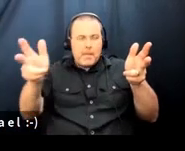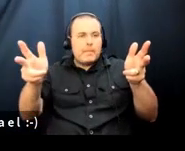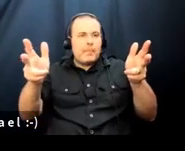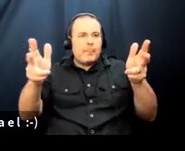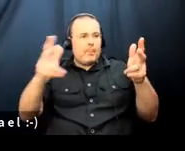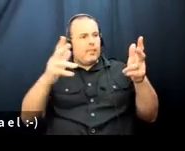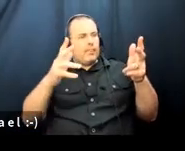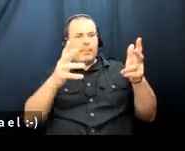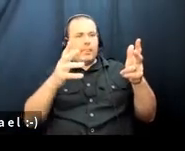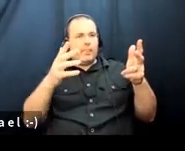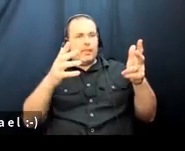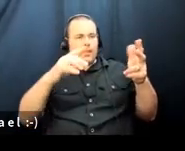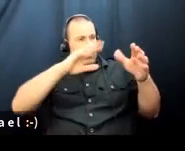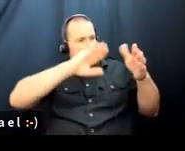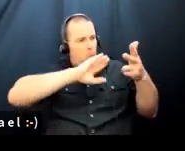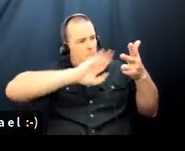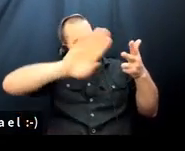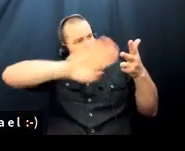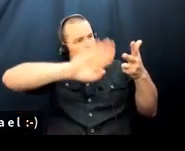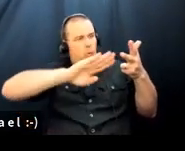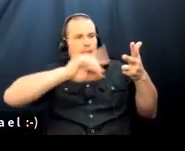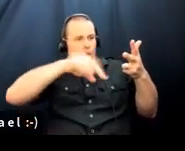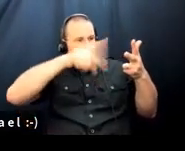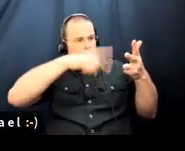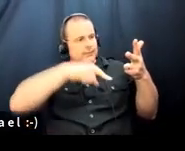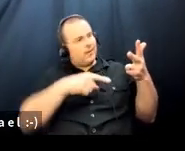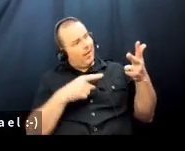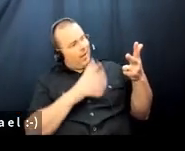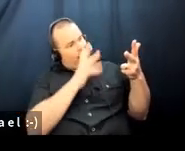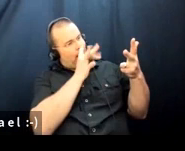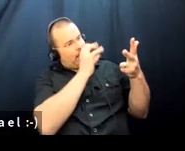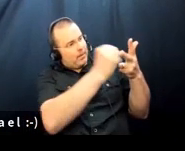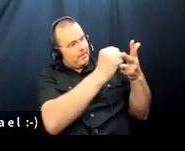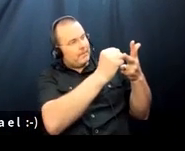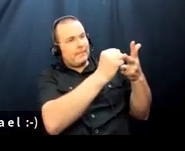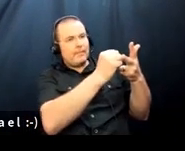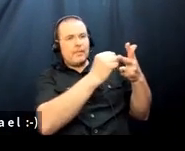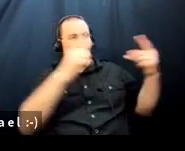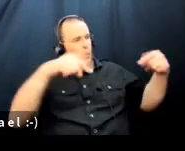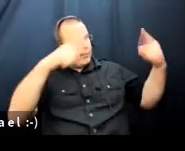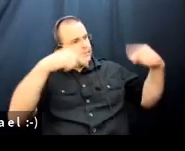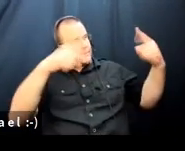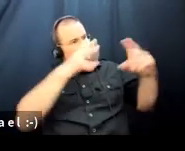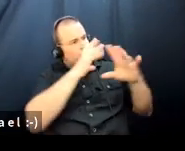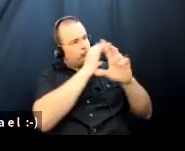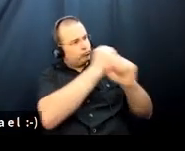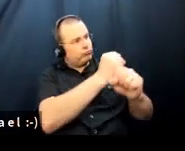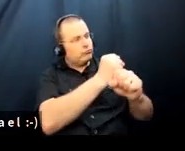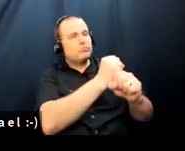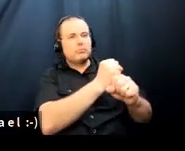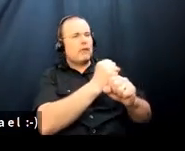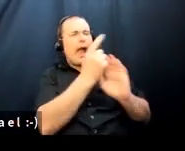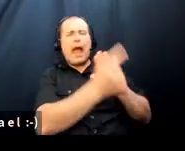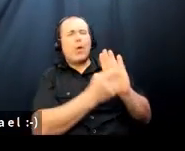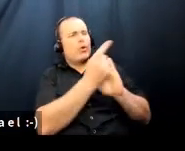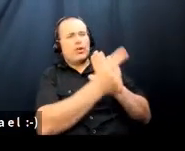for hours watching those wheels spin. And that is a very common activity for kids